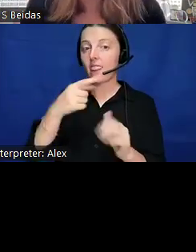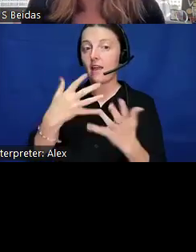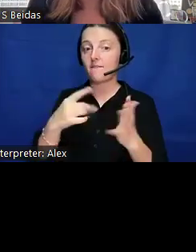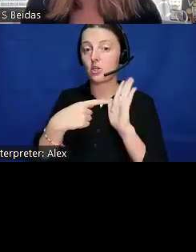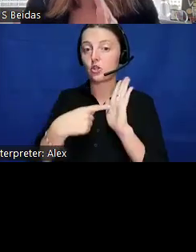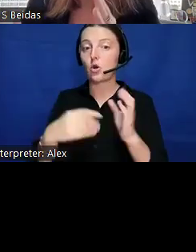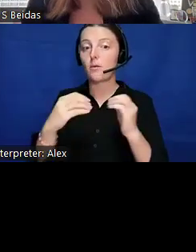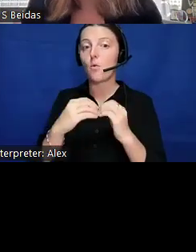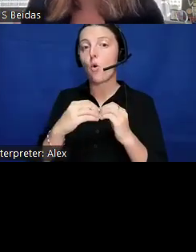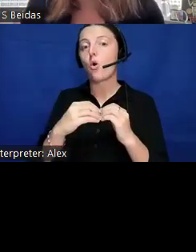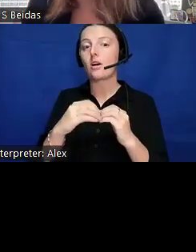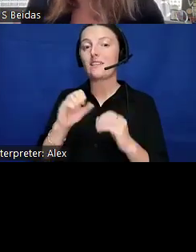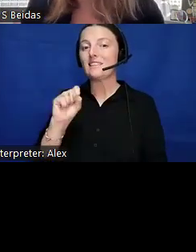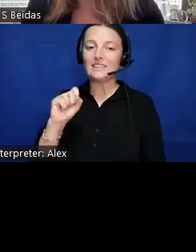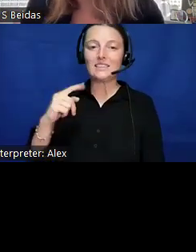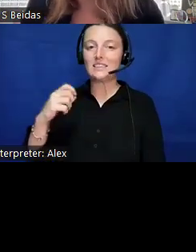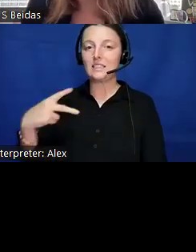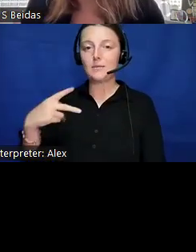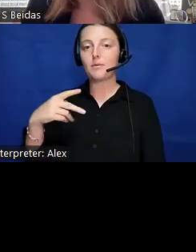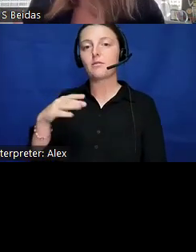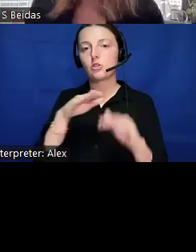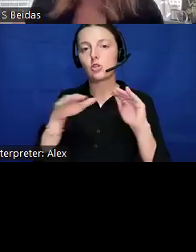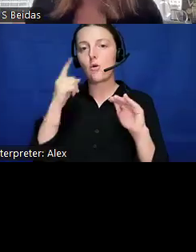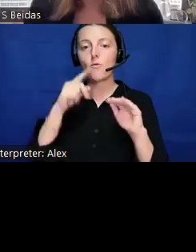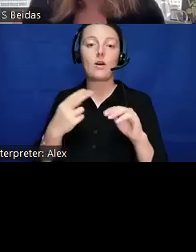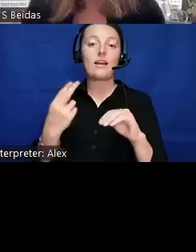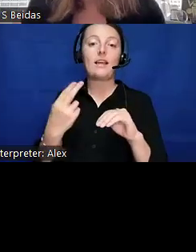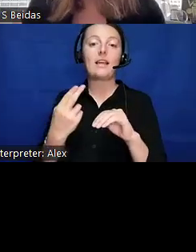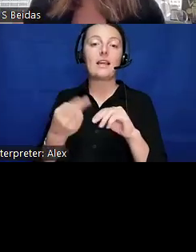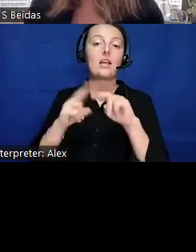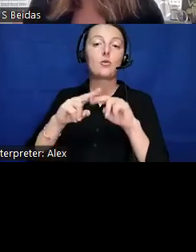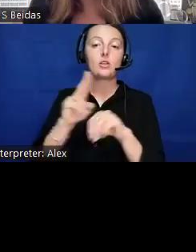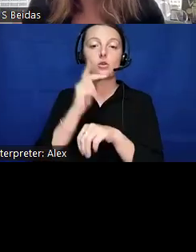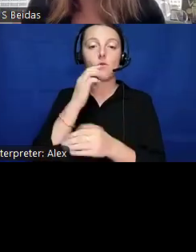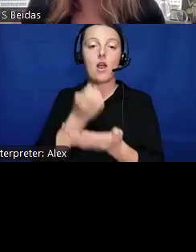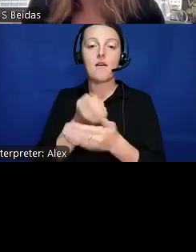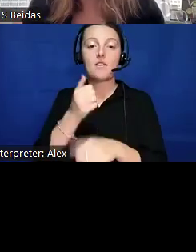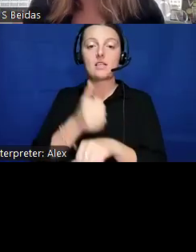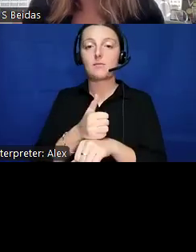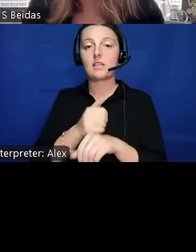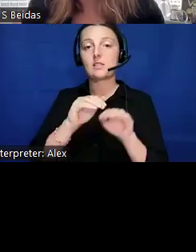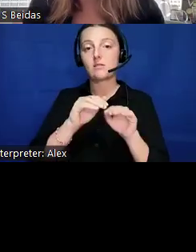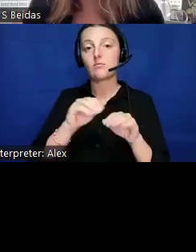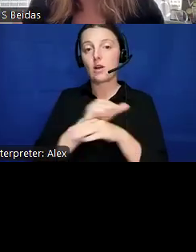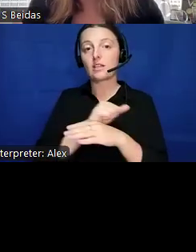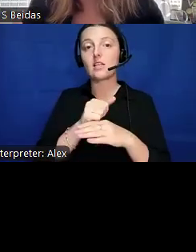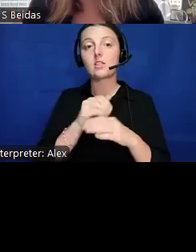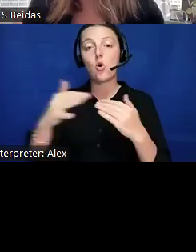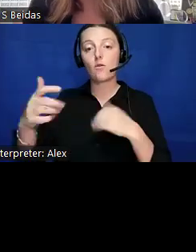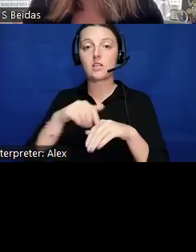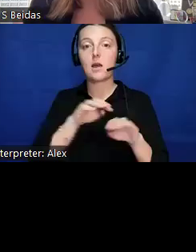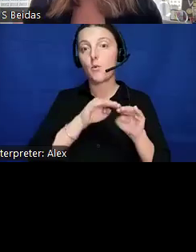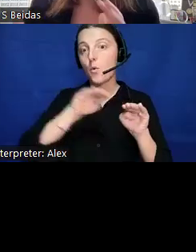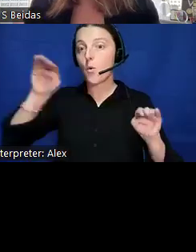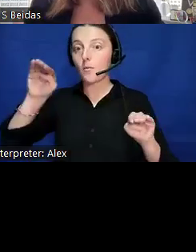slope in their increased use of evidence-based practices over time. So that's another signal that those organizational